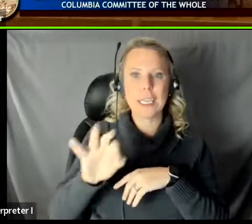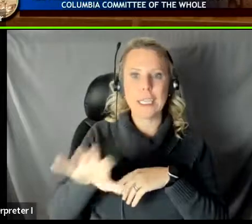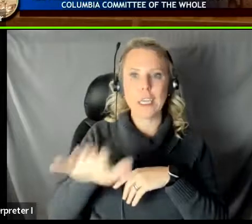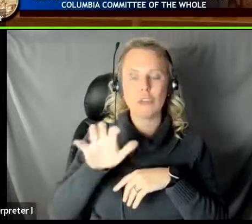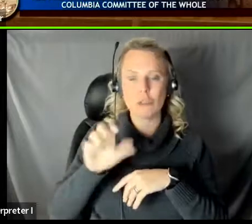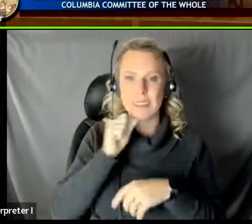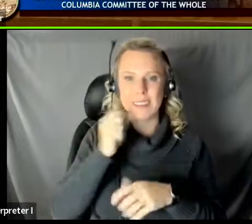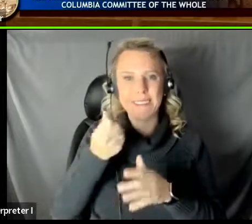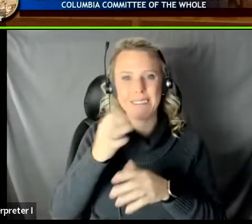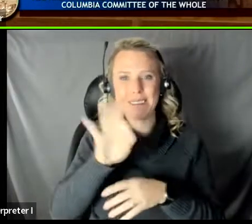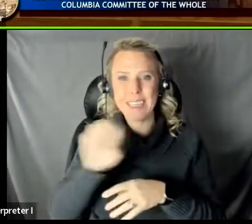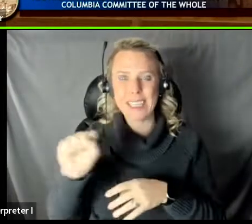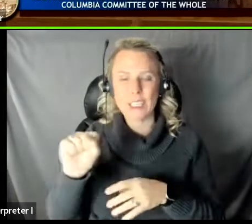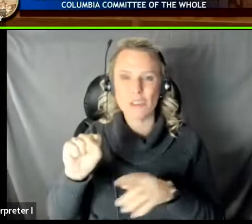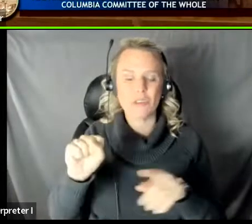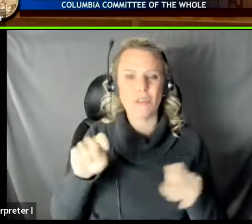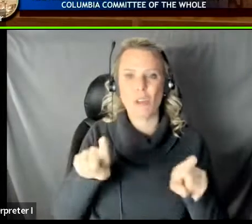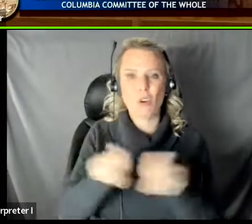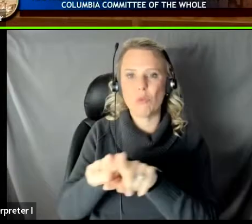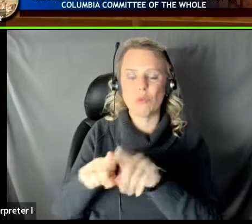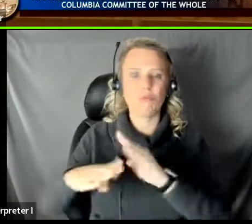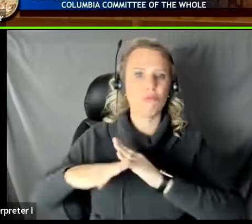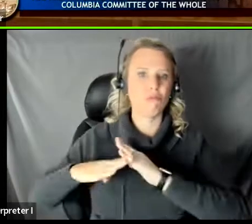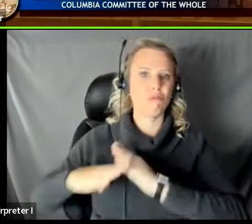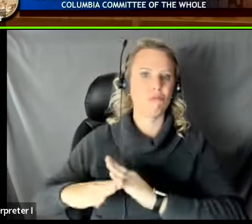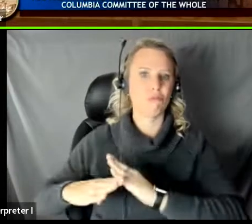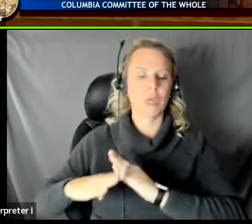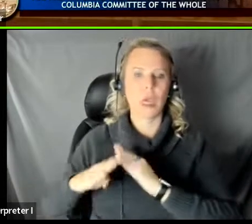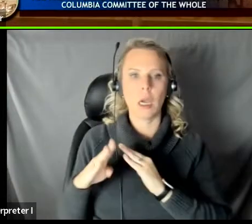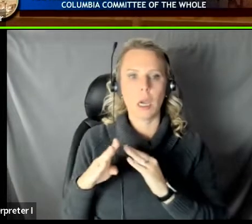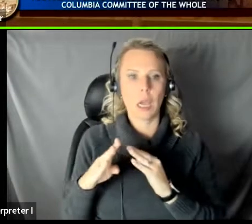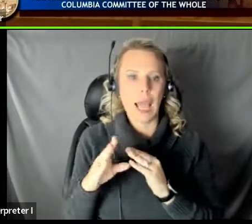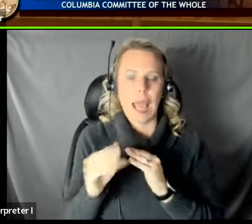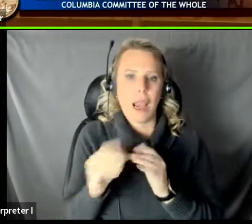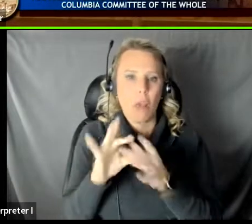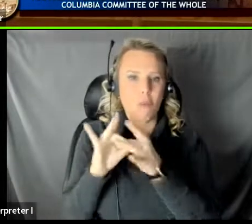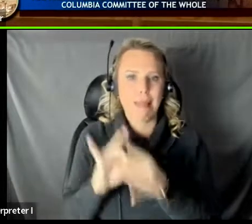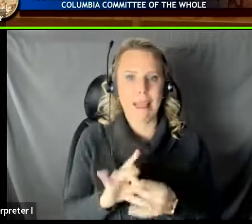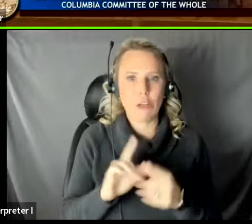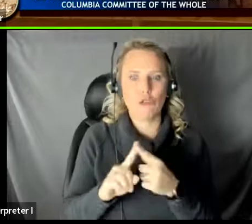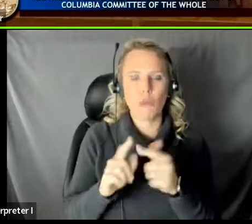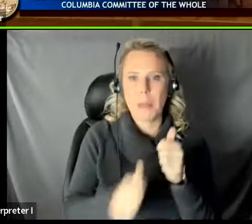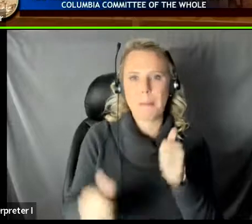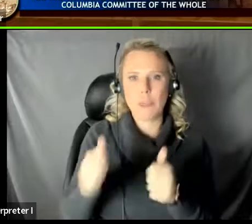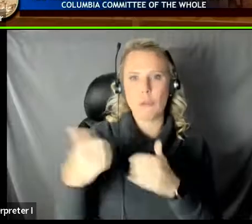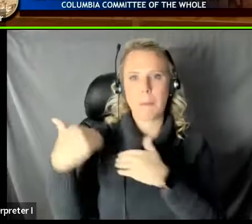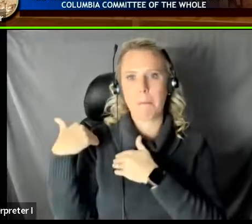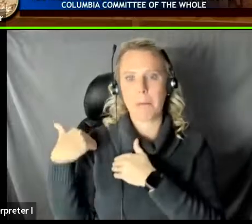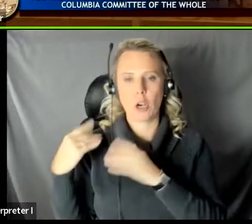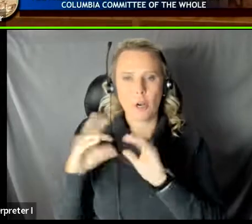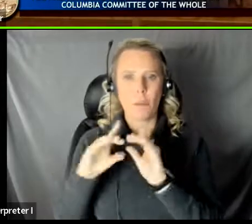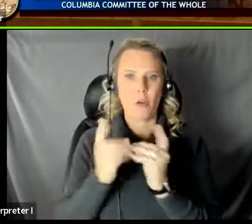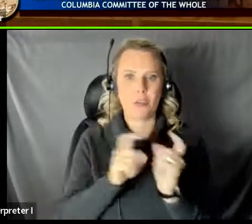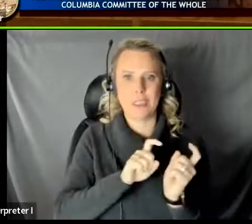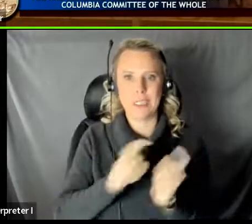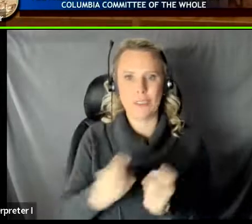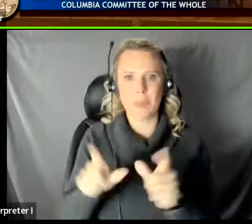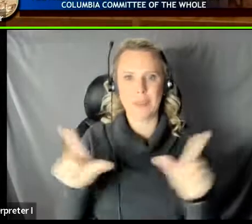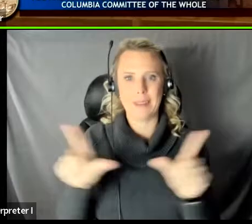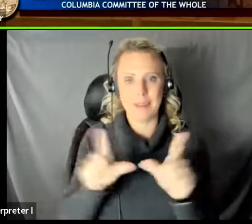for each license are often prohibitive and unrelated to the administrative burden of the department issuing the